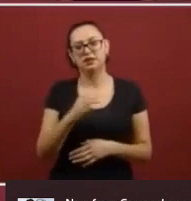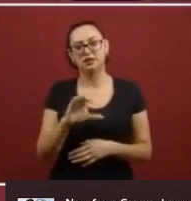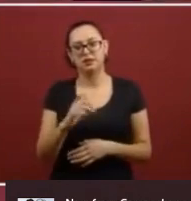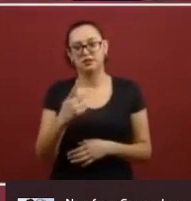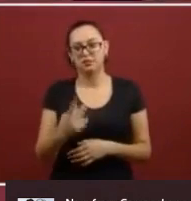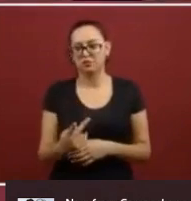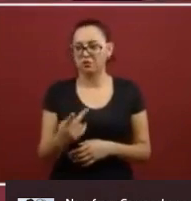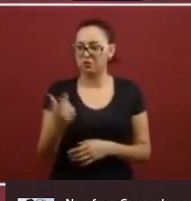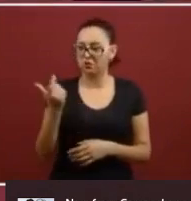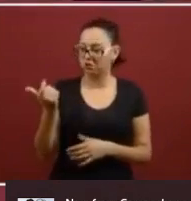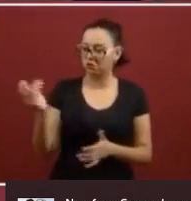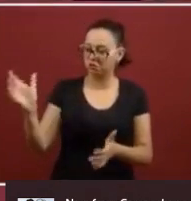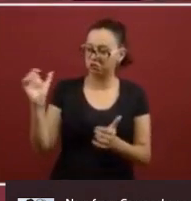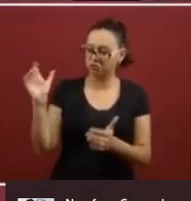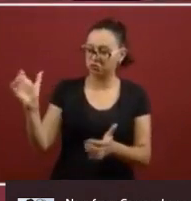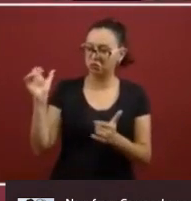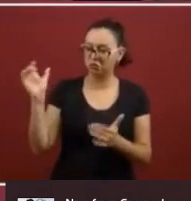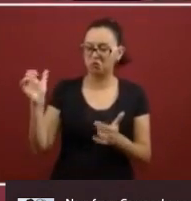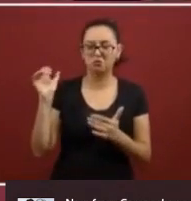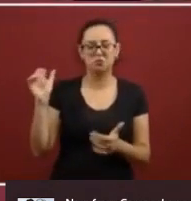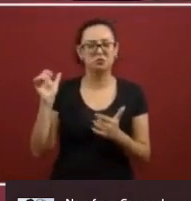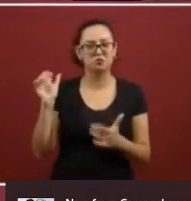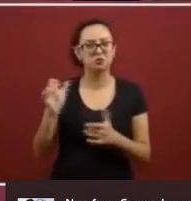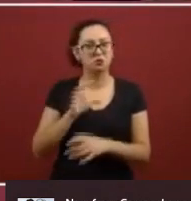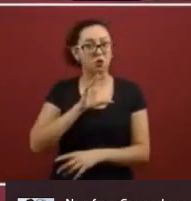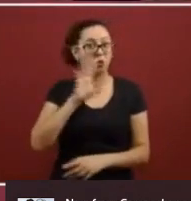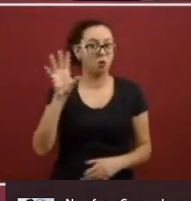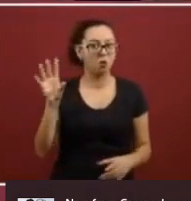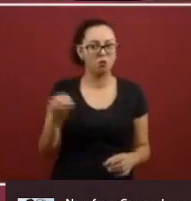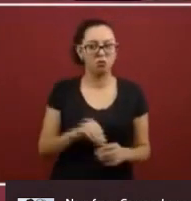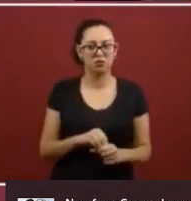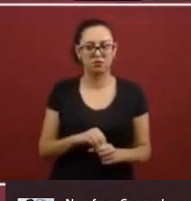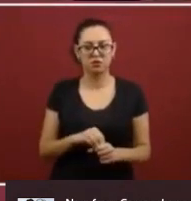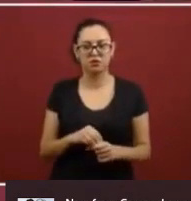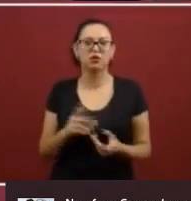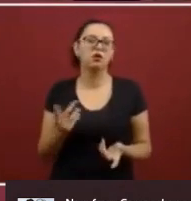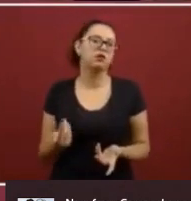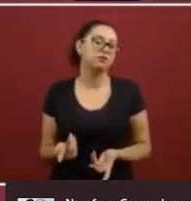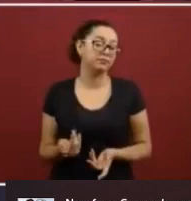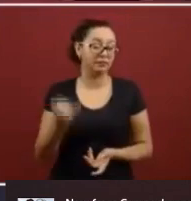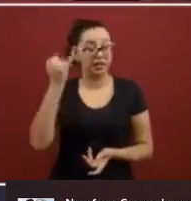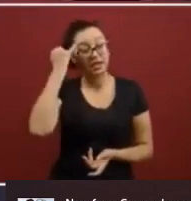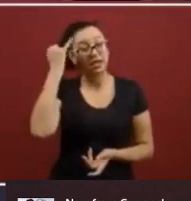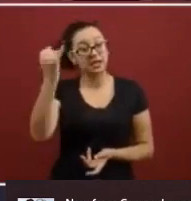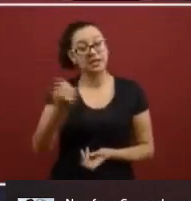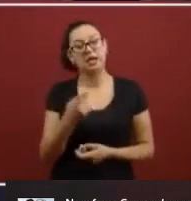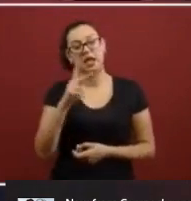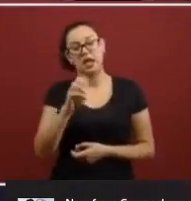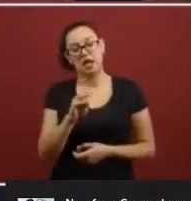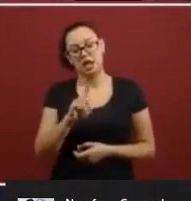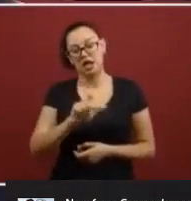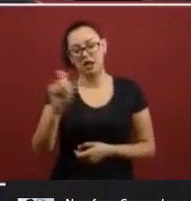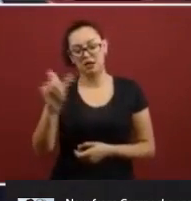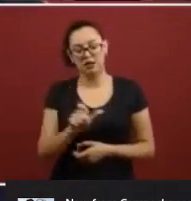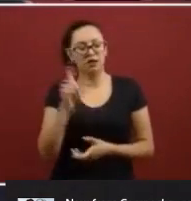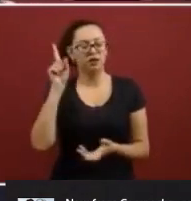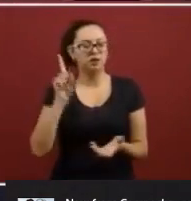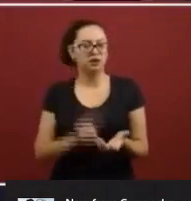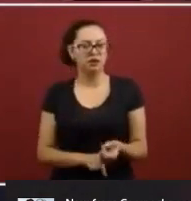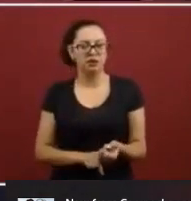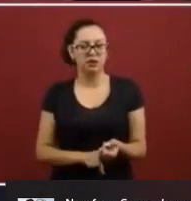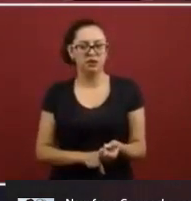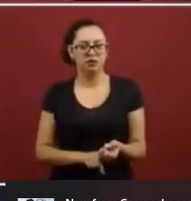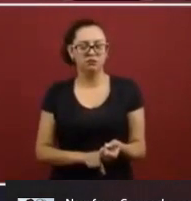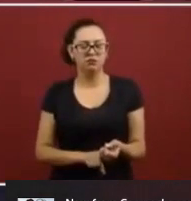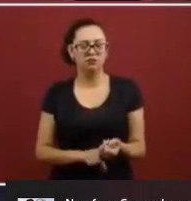todos sus ingresos. They were taking all the Bueno, income from Pemex, Pemex llegó and now Pemex,